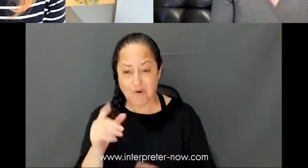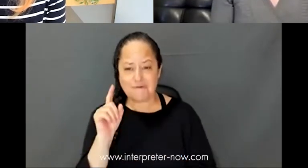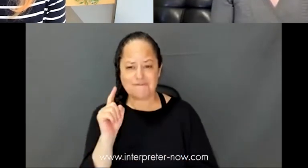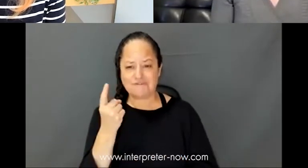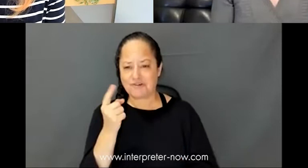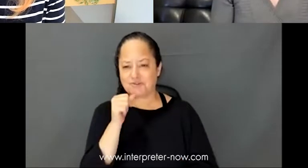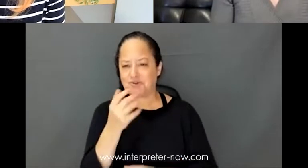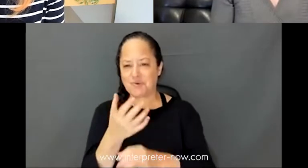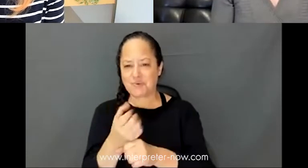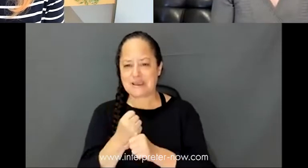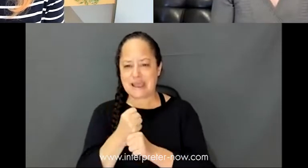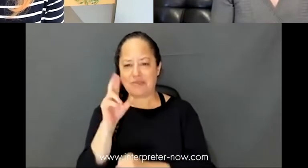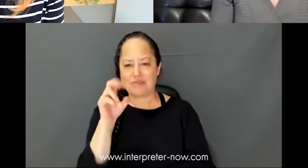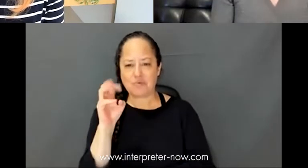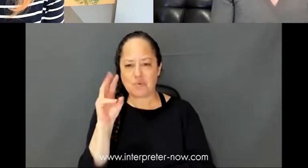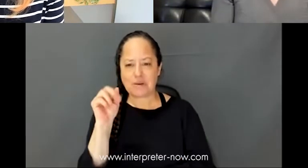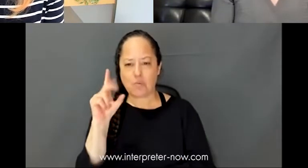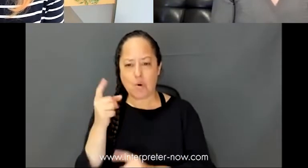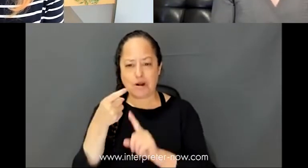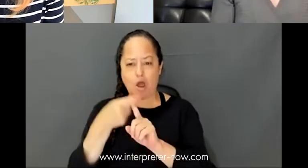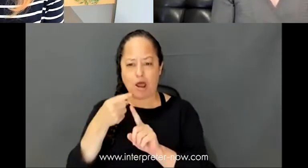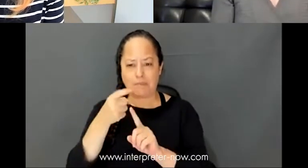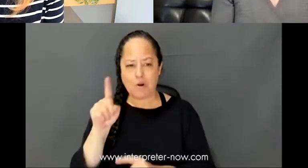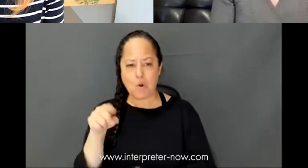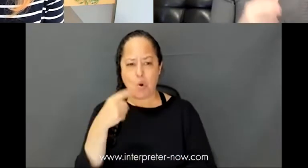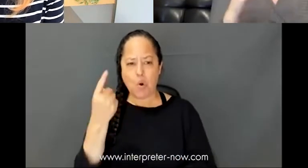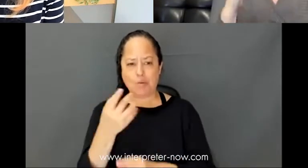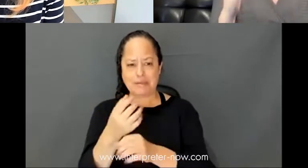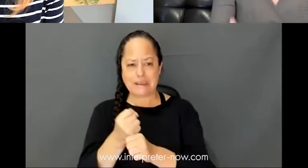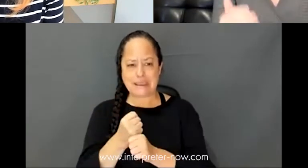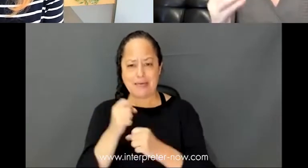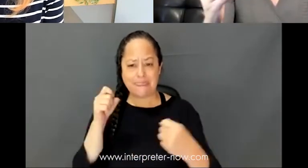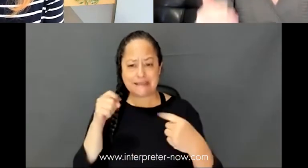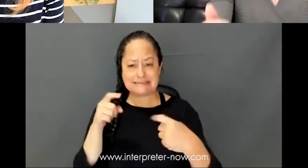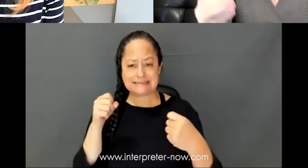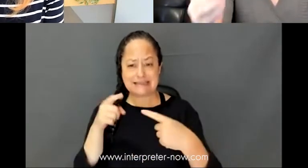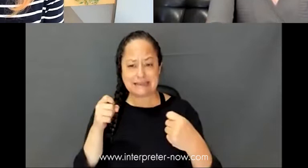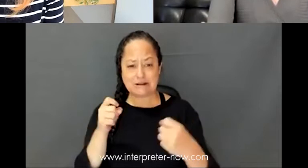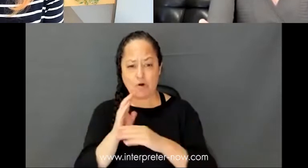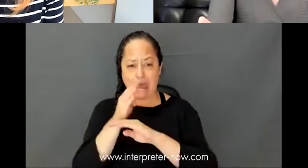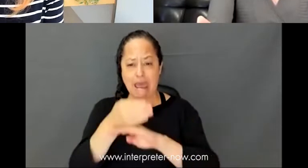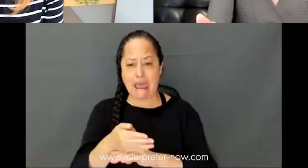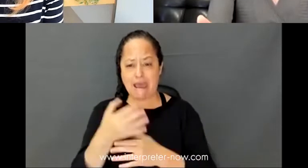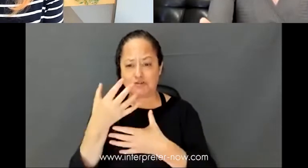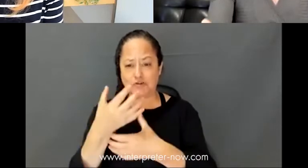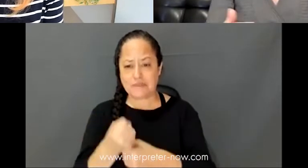get those rewards automatically. You only get the reward signal after the trust has paid